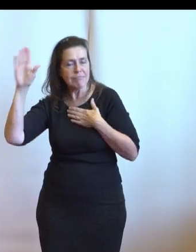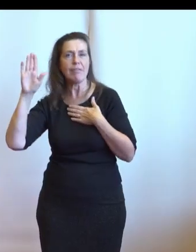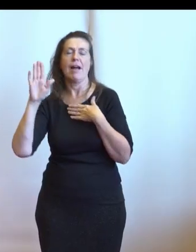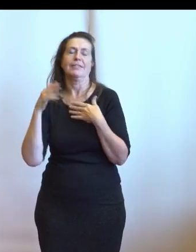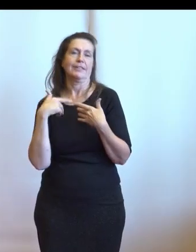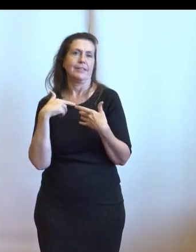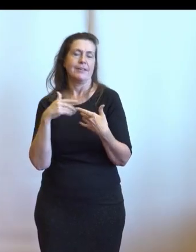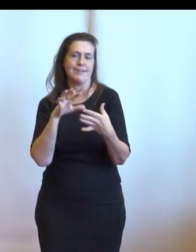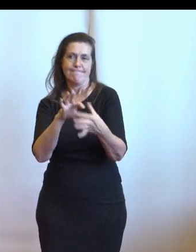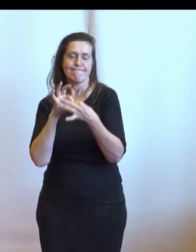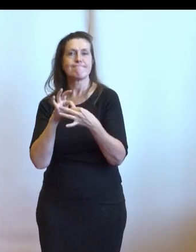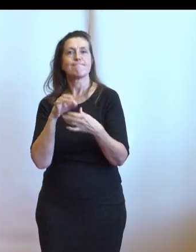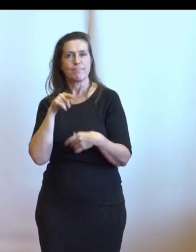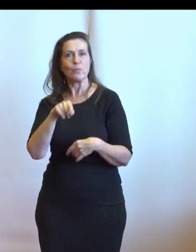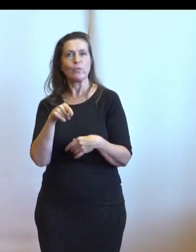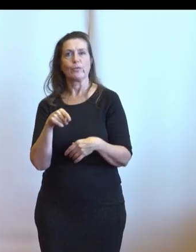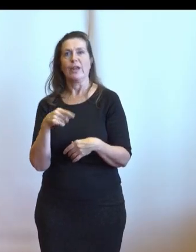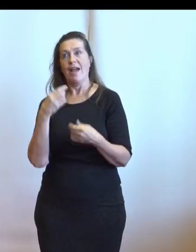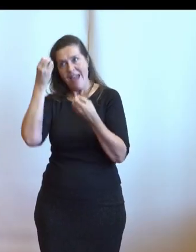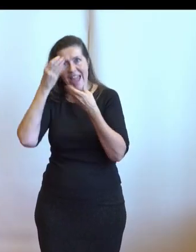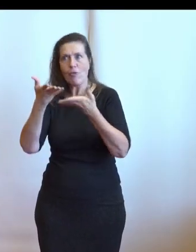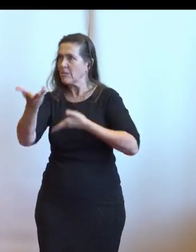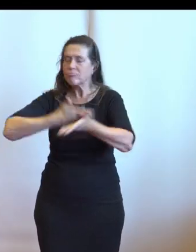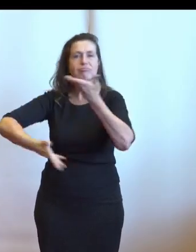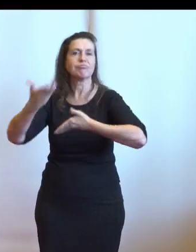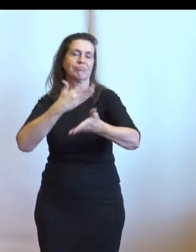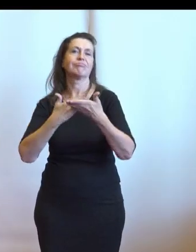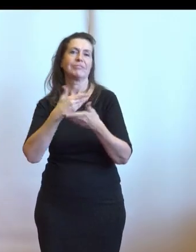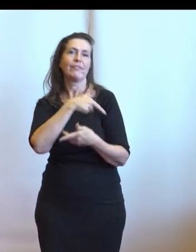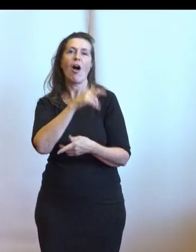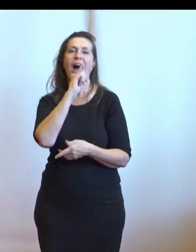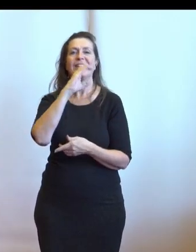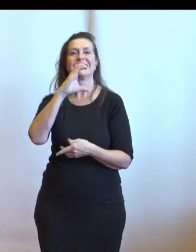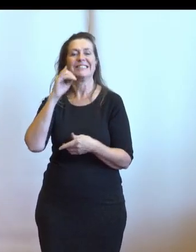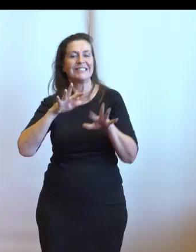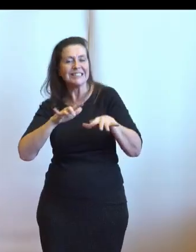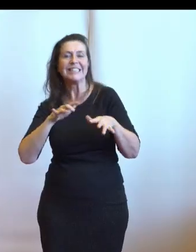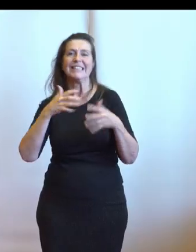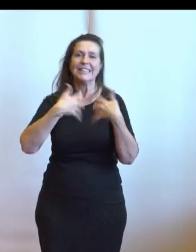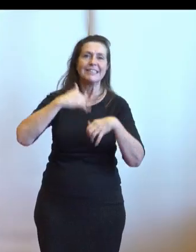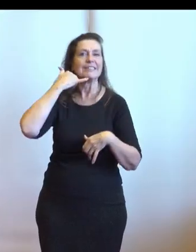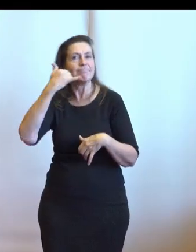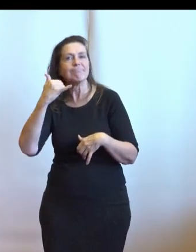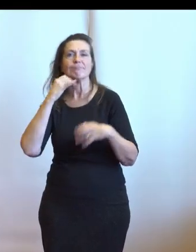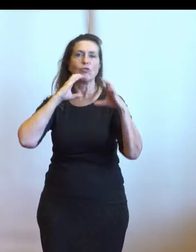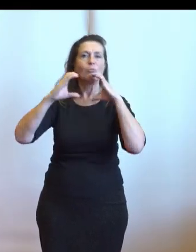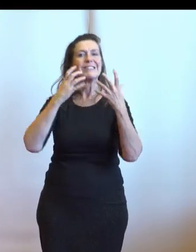need of using the information and communication technology for facilitating person with